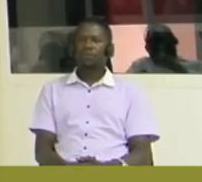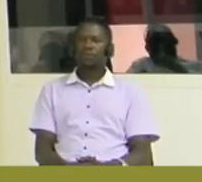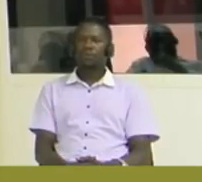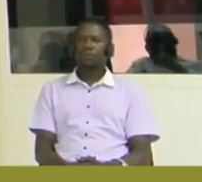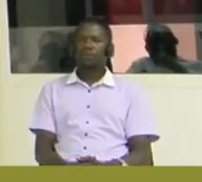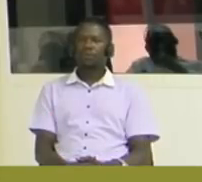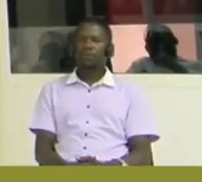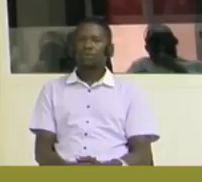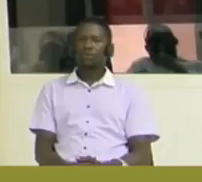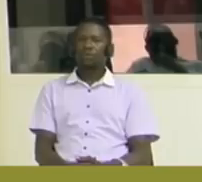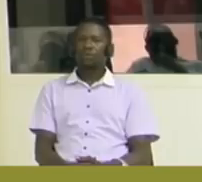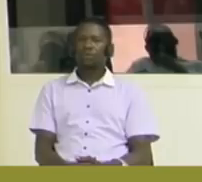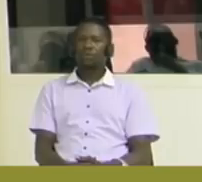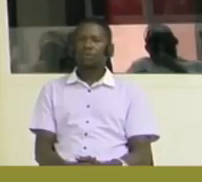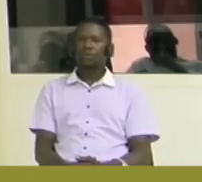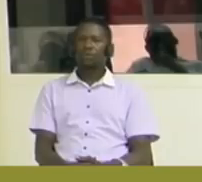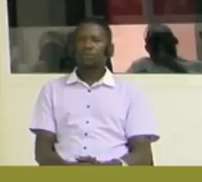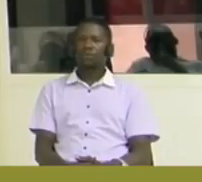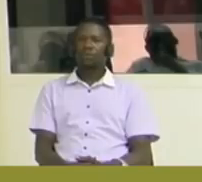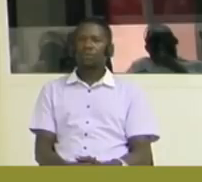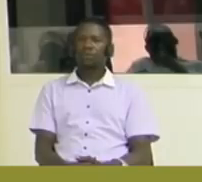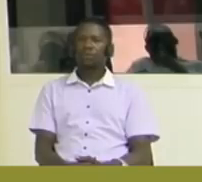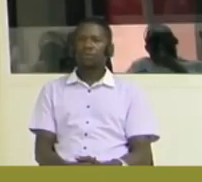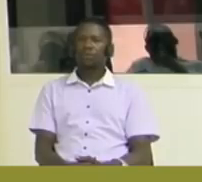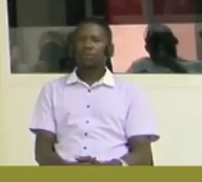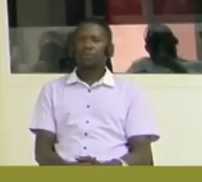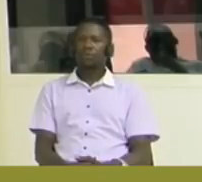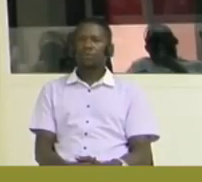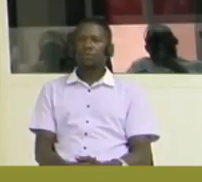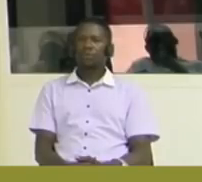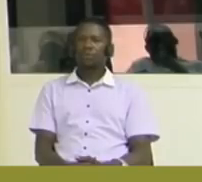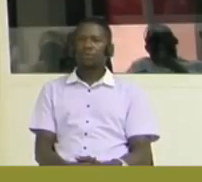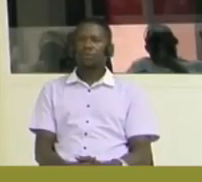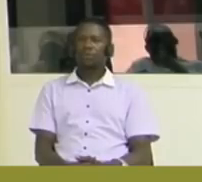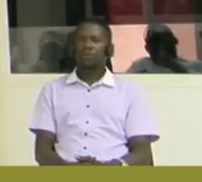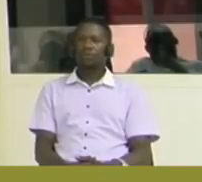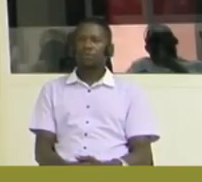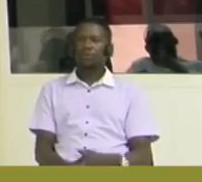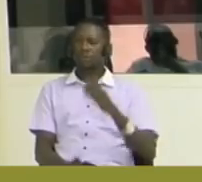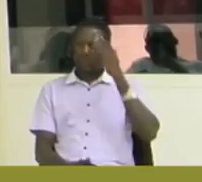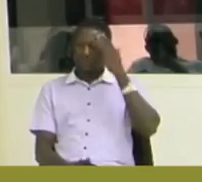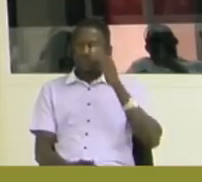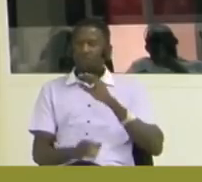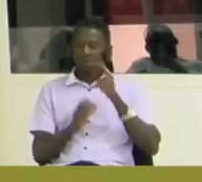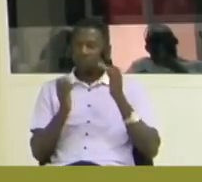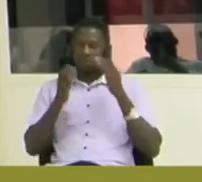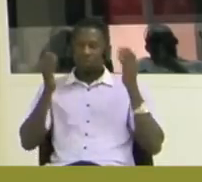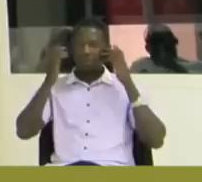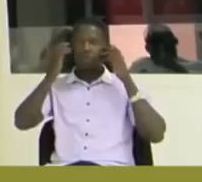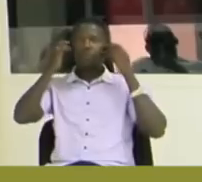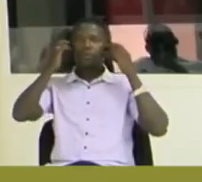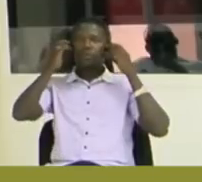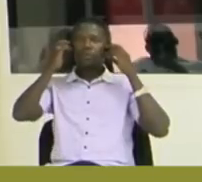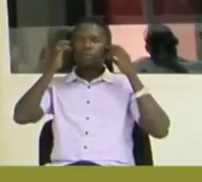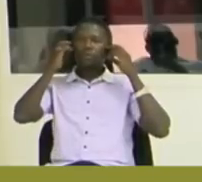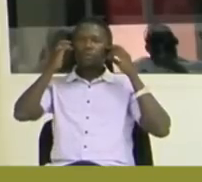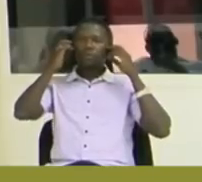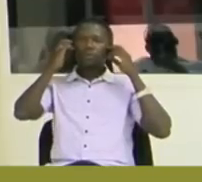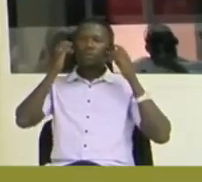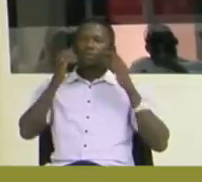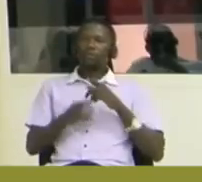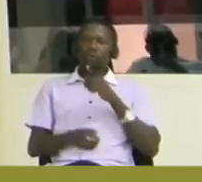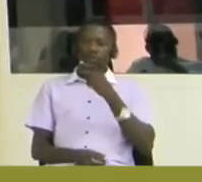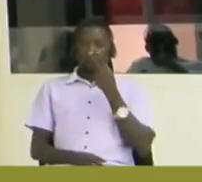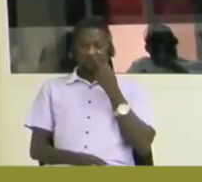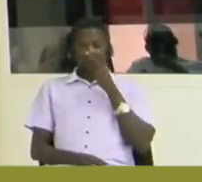Singhateh? Yankuba's house. Yankuba who? Turi. At the time, what position did he hold, if you could recall? Yankuba was the minister.